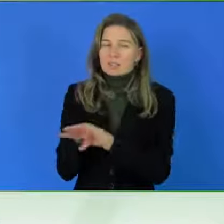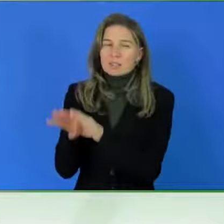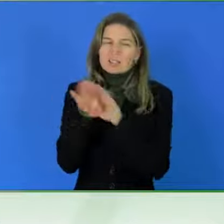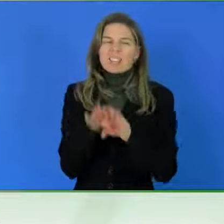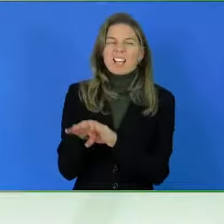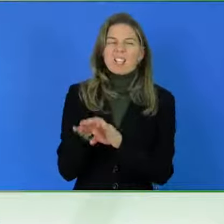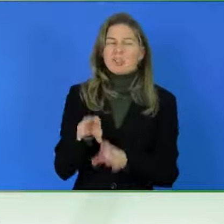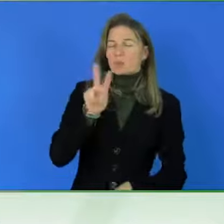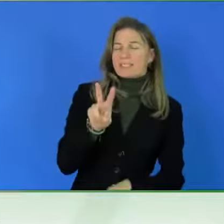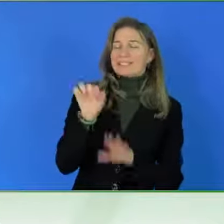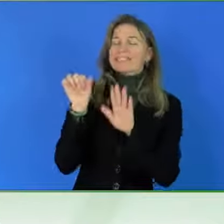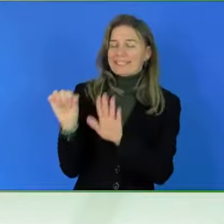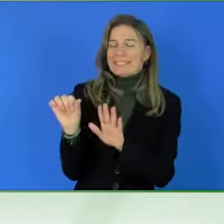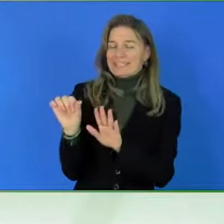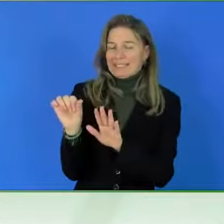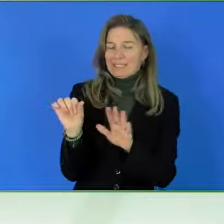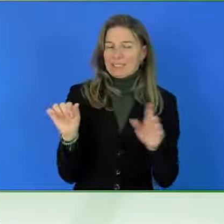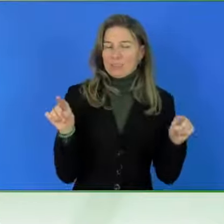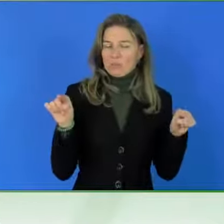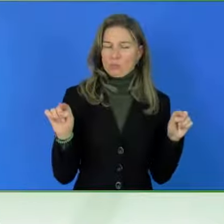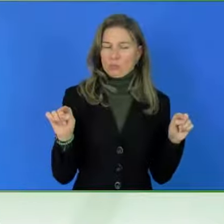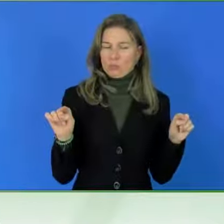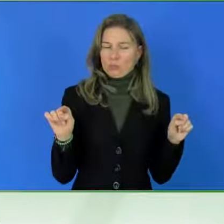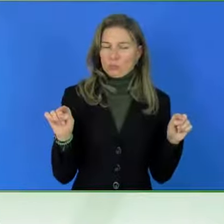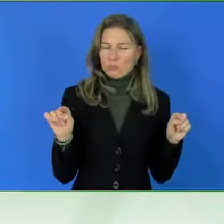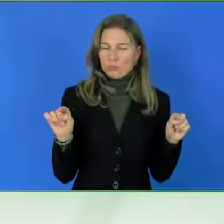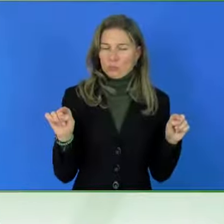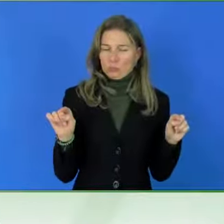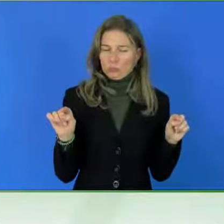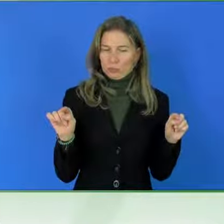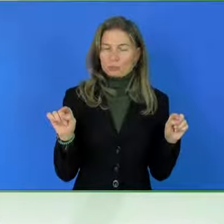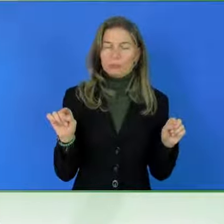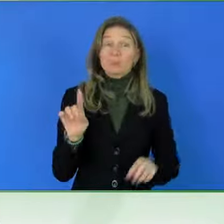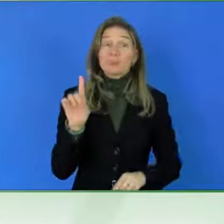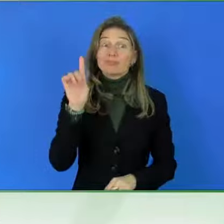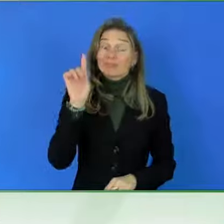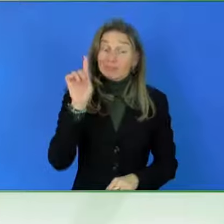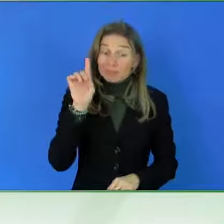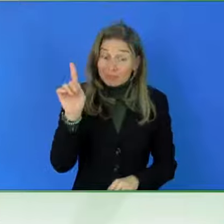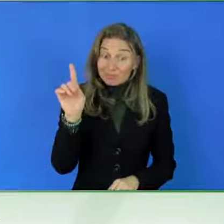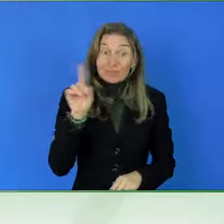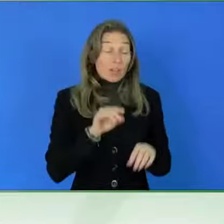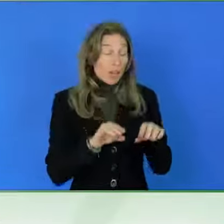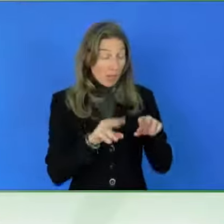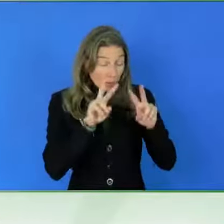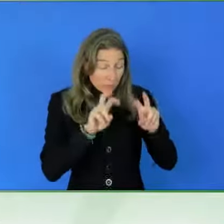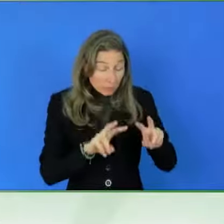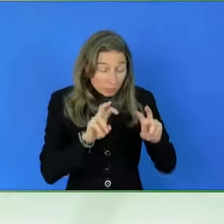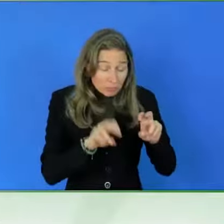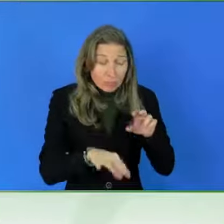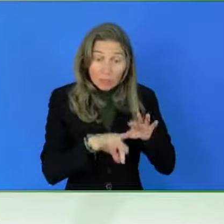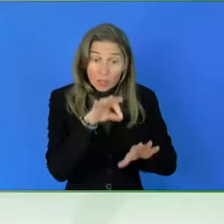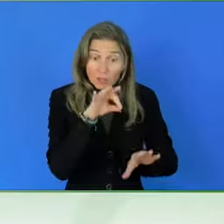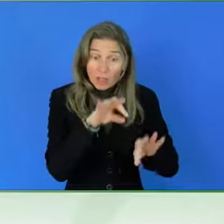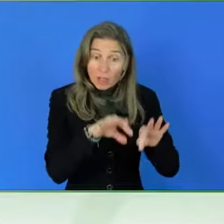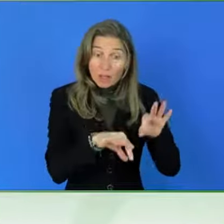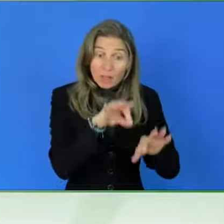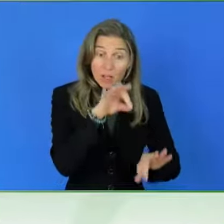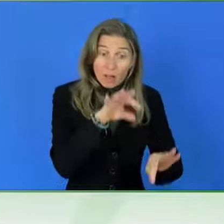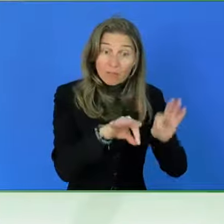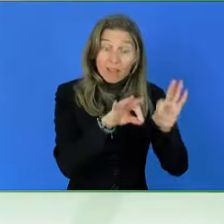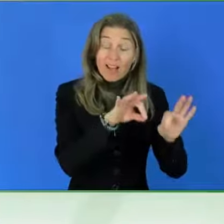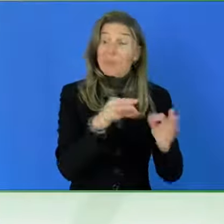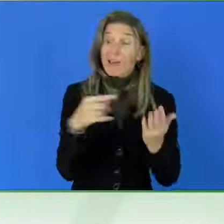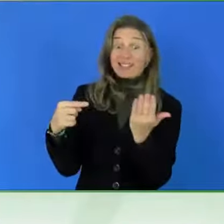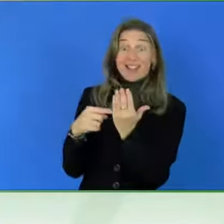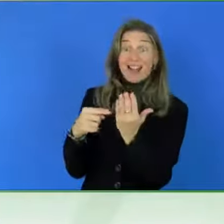we found was, in order to meet the needs that we found, the technology didn't exist yet. So that's where